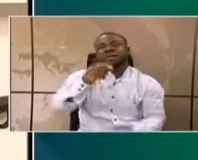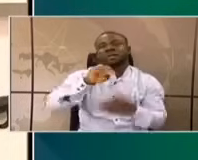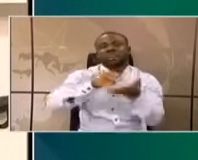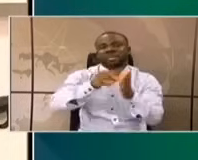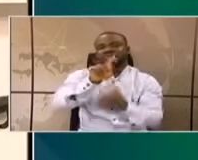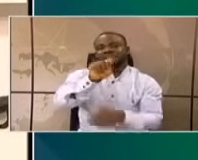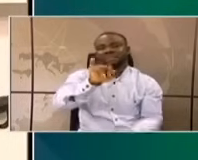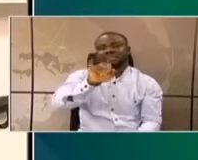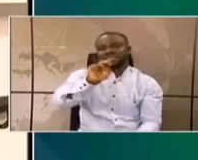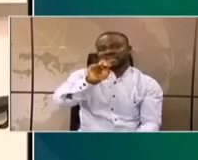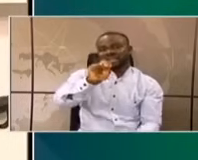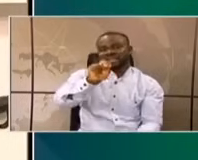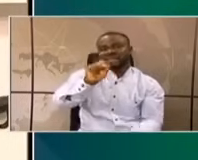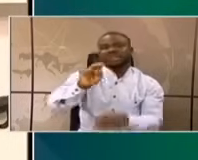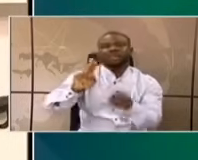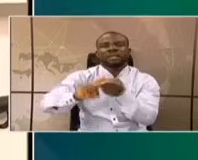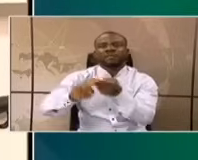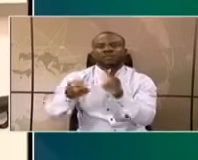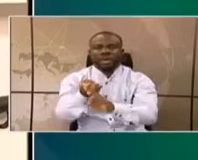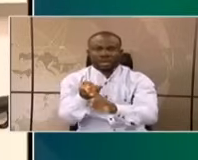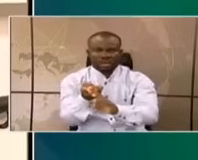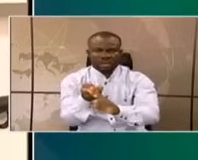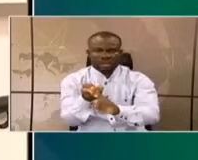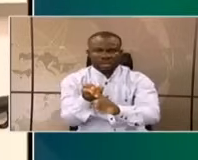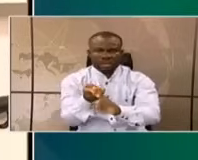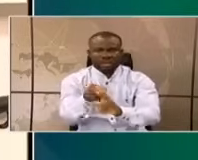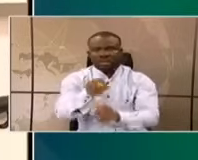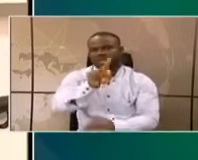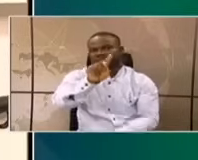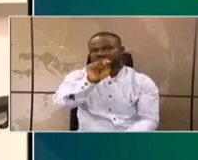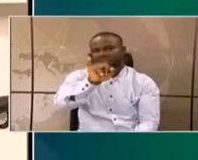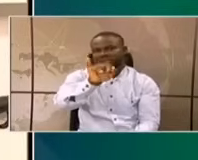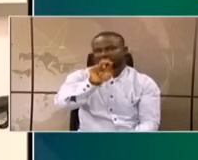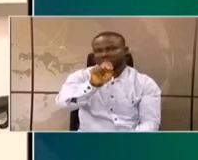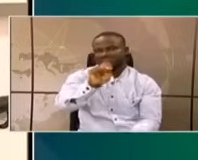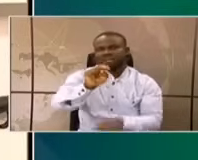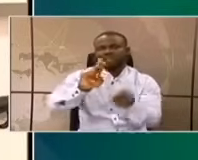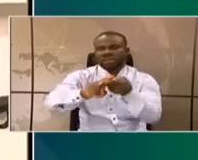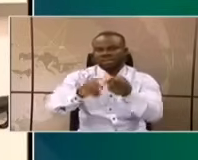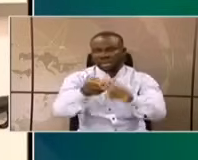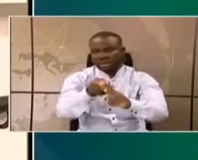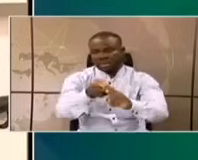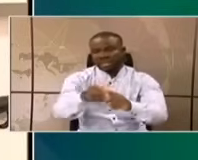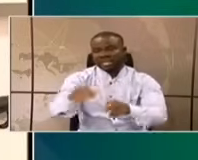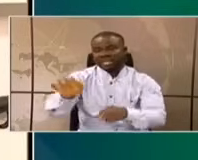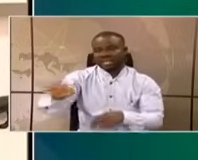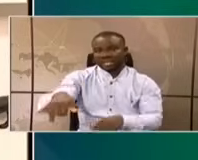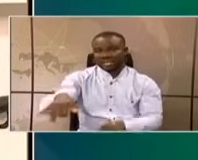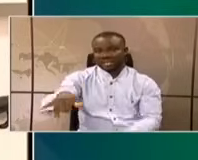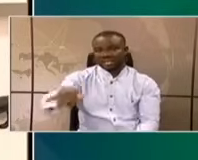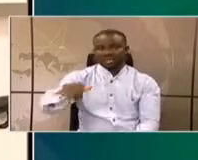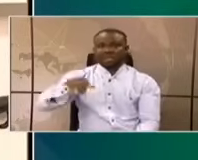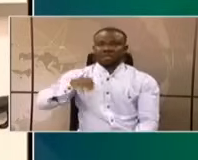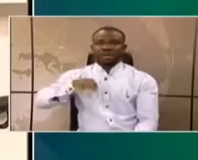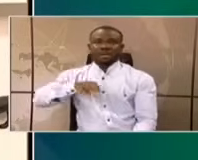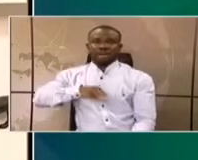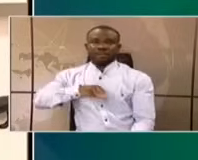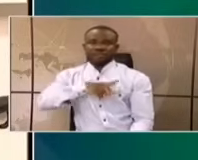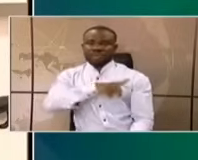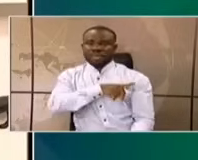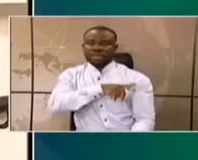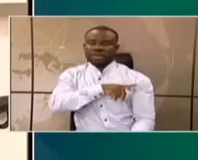No, my man's a captain, the master number as also. Ye demand a 10. Any pana or a parliamentary candidate than a 10.